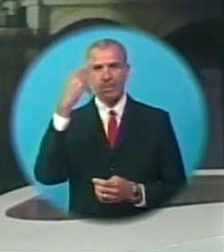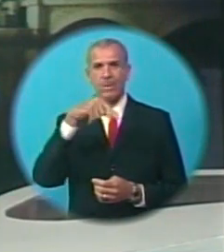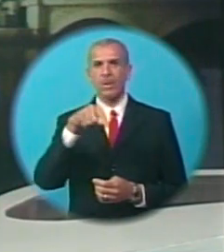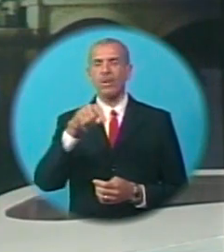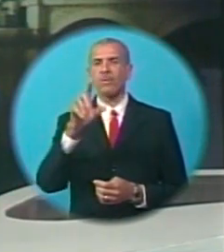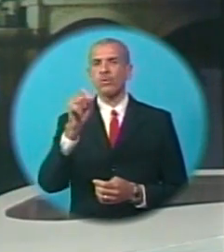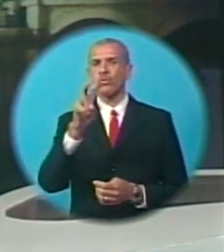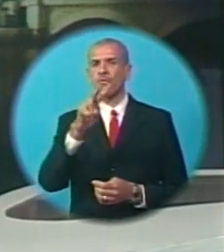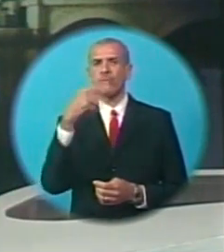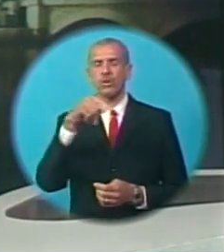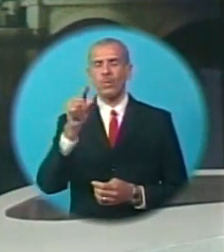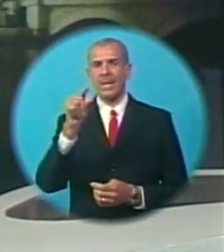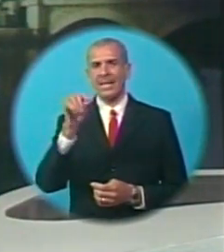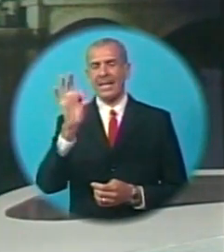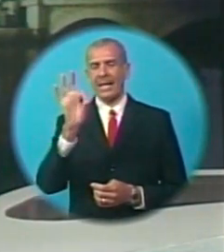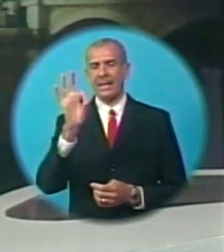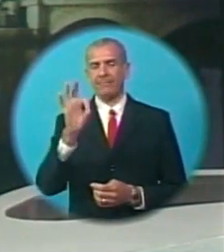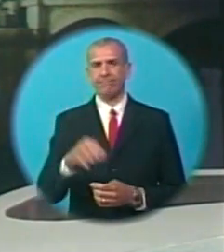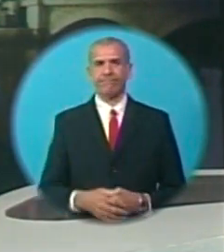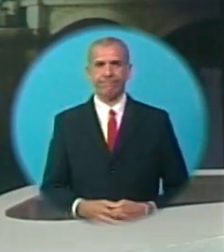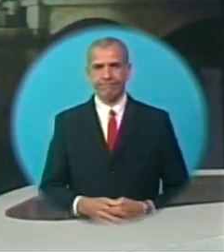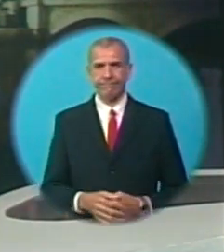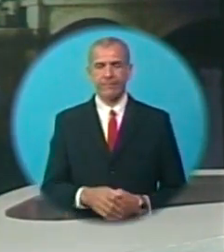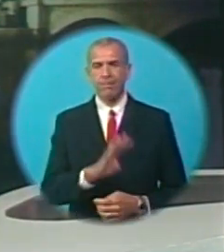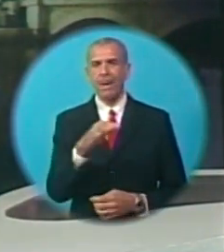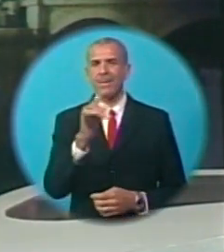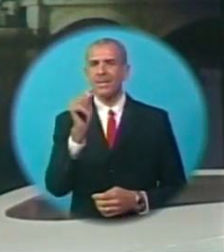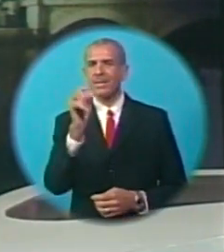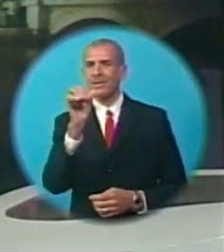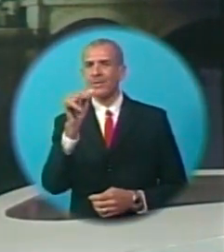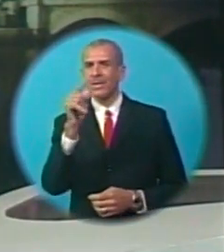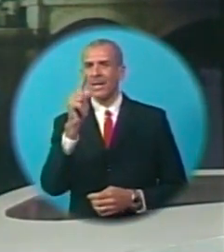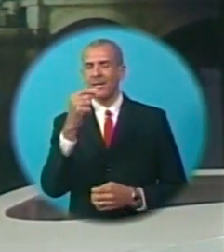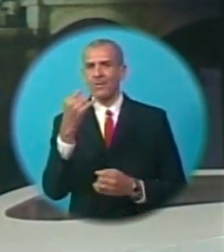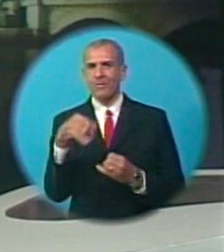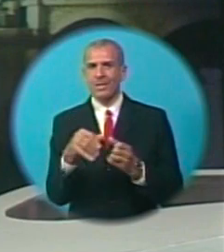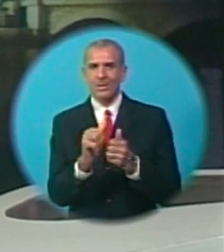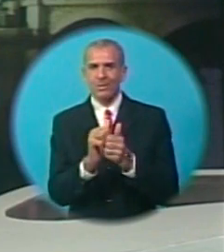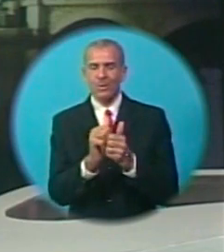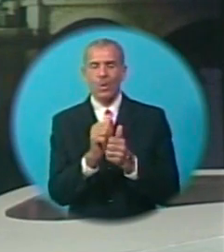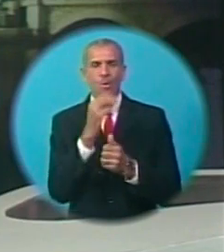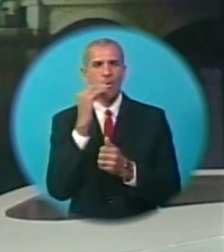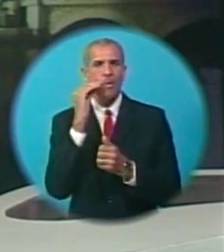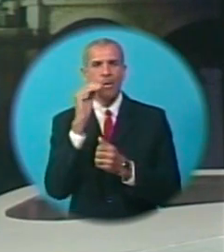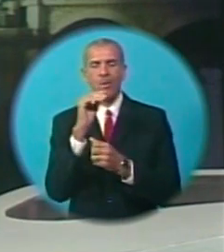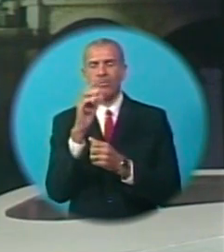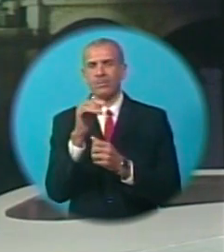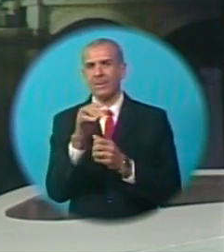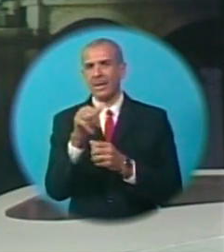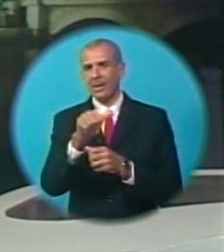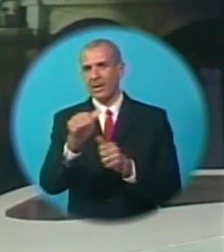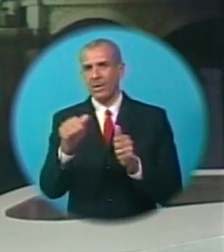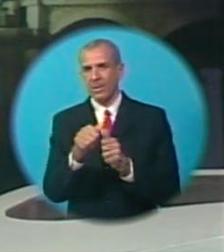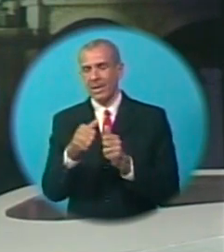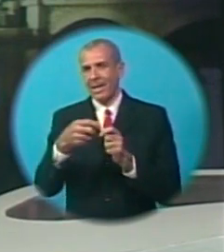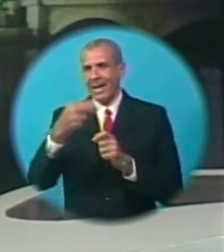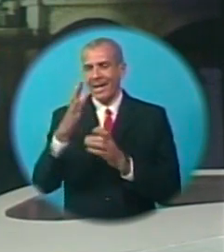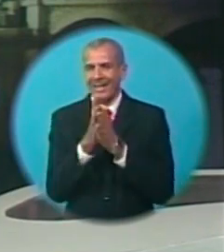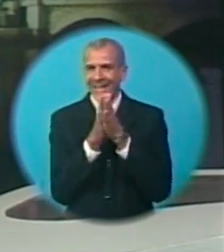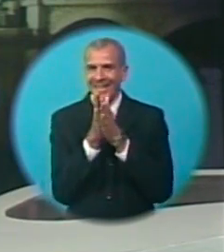grabbed 2 for 29. The Barbados Tridents have finished their home leg of the CPL on a high. They